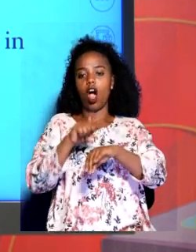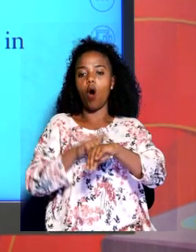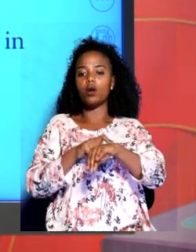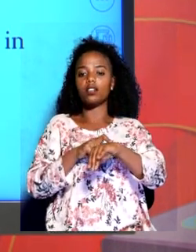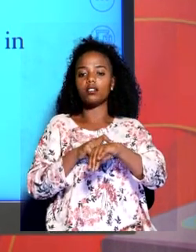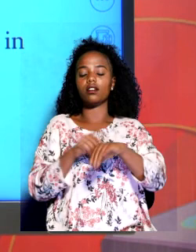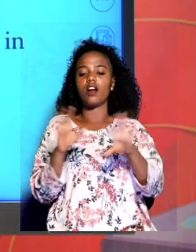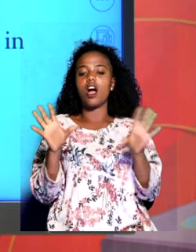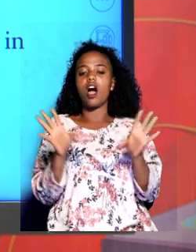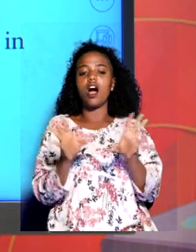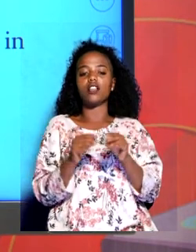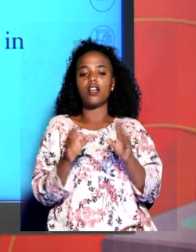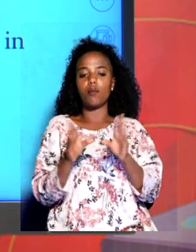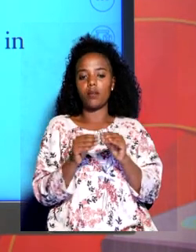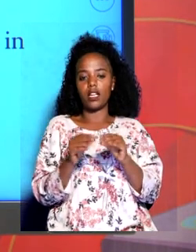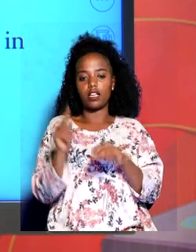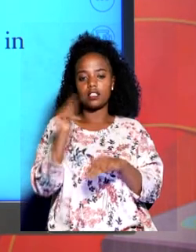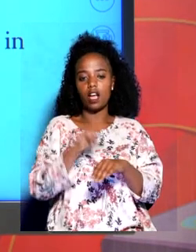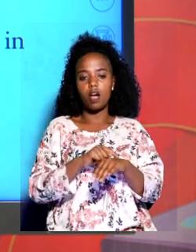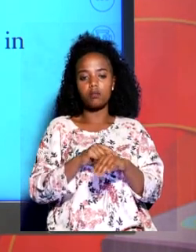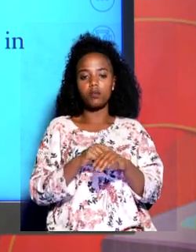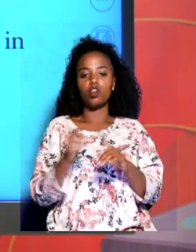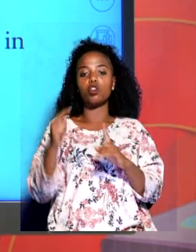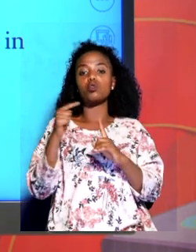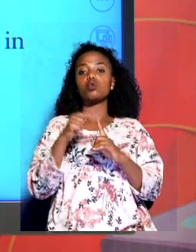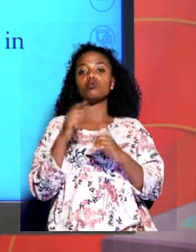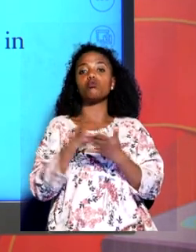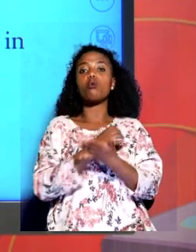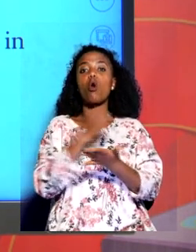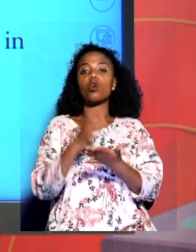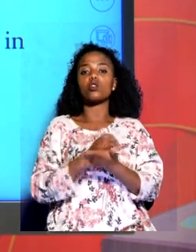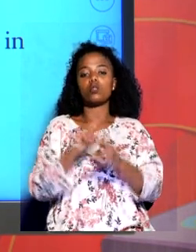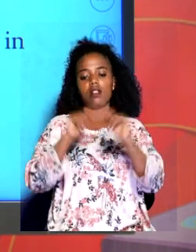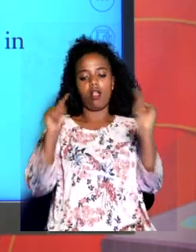of assembling time to produce table B.